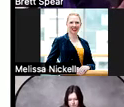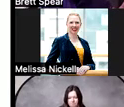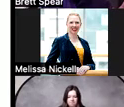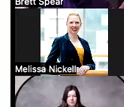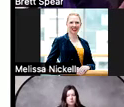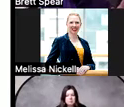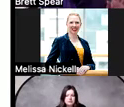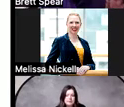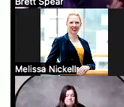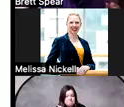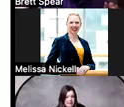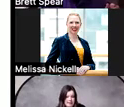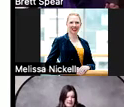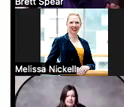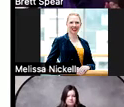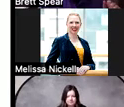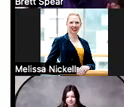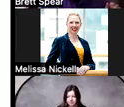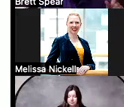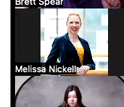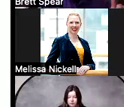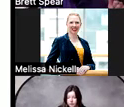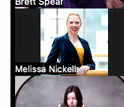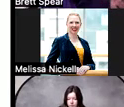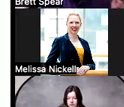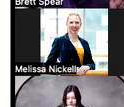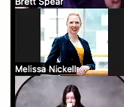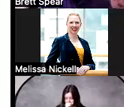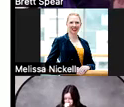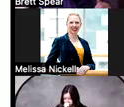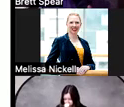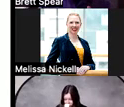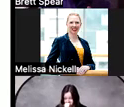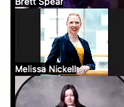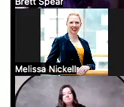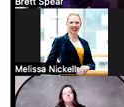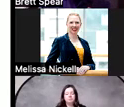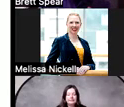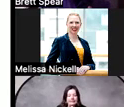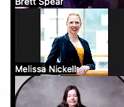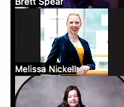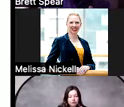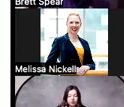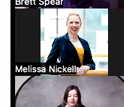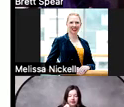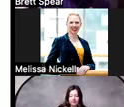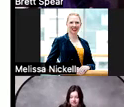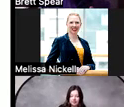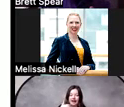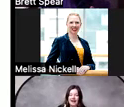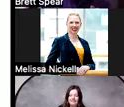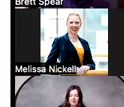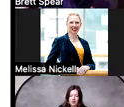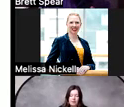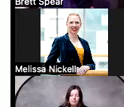each grant to 3 reviewers. So each grant will get a primary, secondary, and tertiary reviewer. And all 3 reviewers